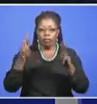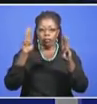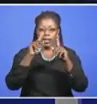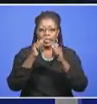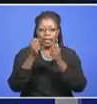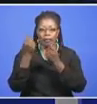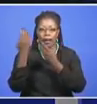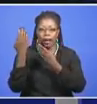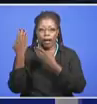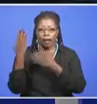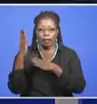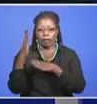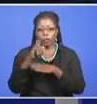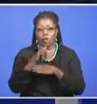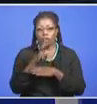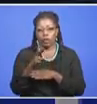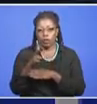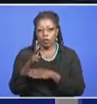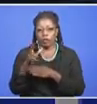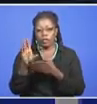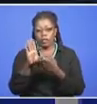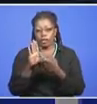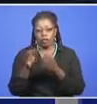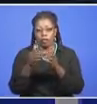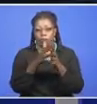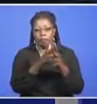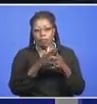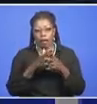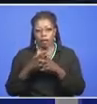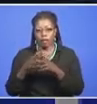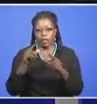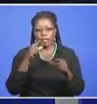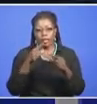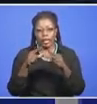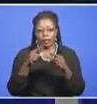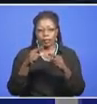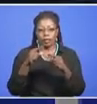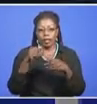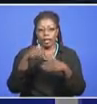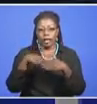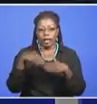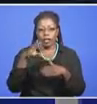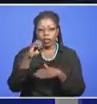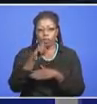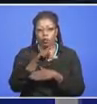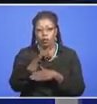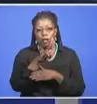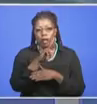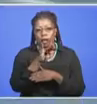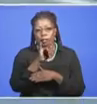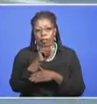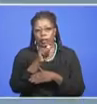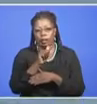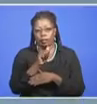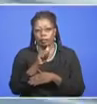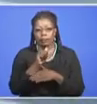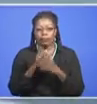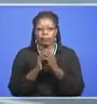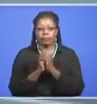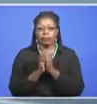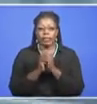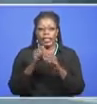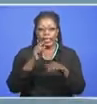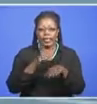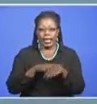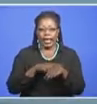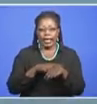Bahamas at the 23rd edition of the Central American and Caribbean Games in Colombia. Kelsey Johnson made the rounds. The time